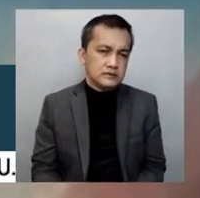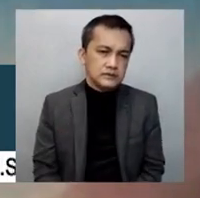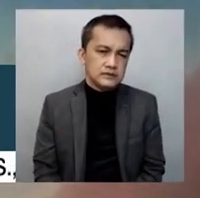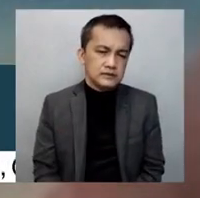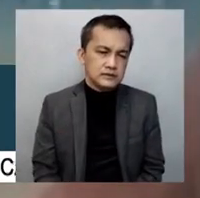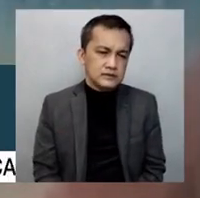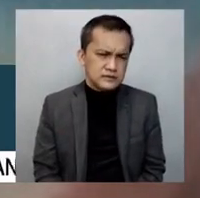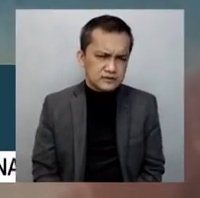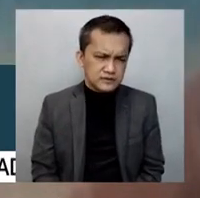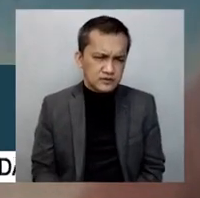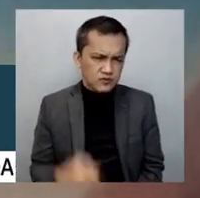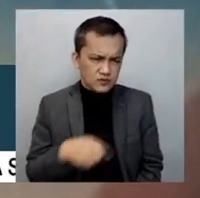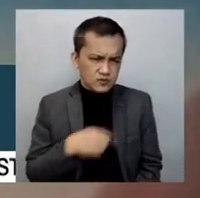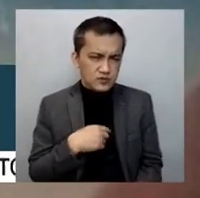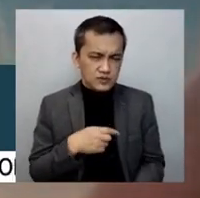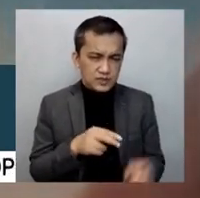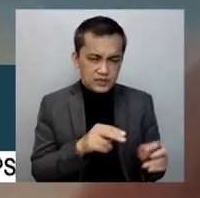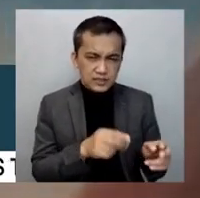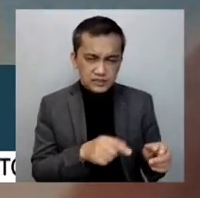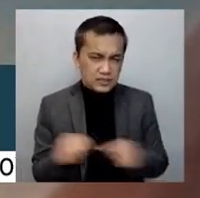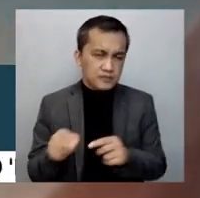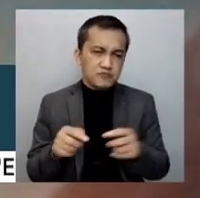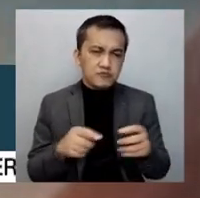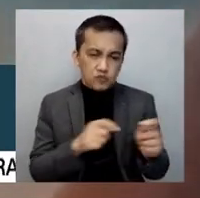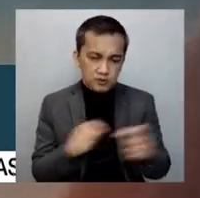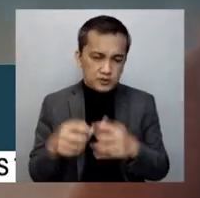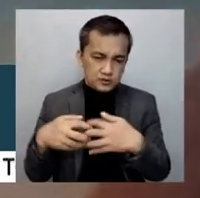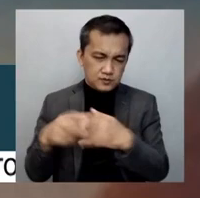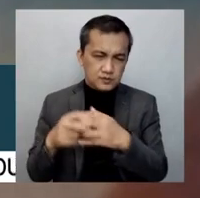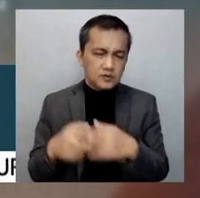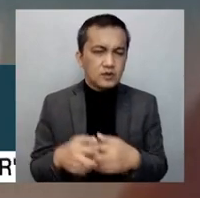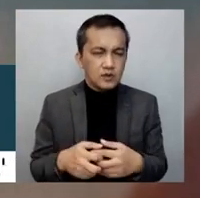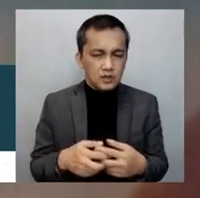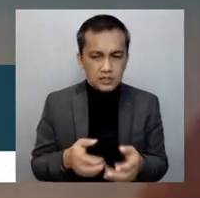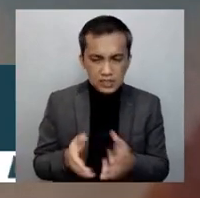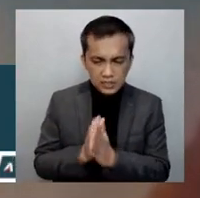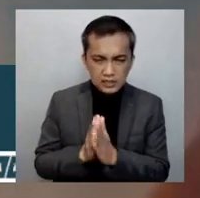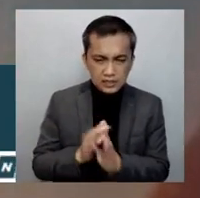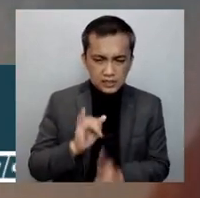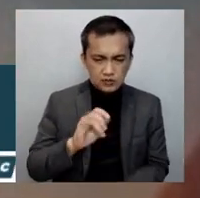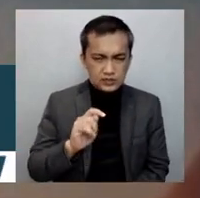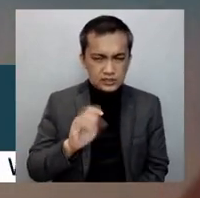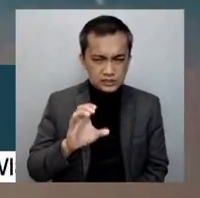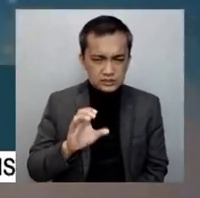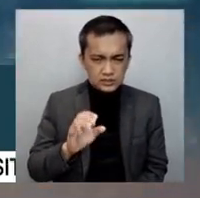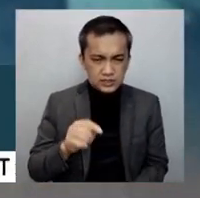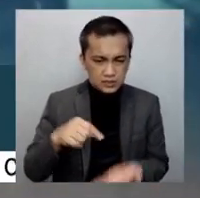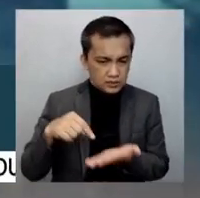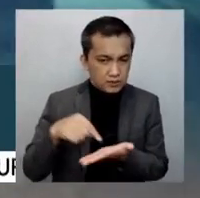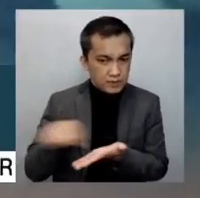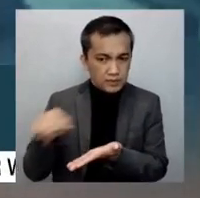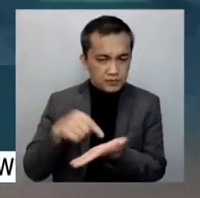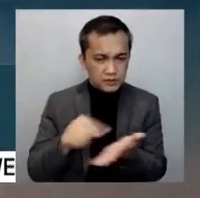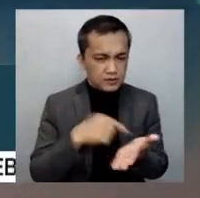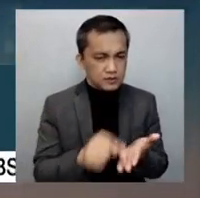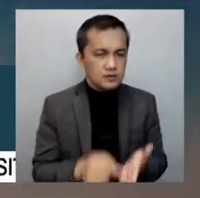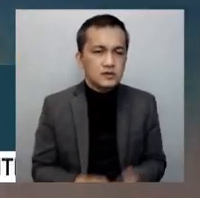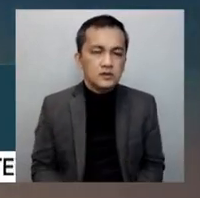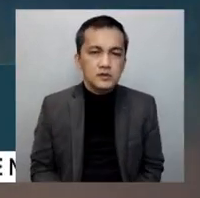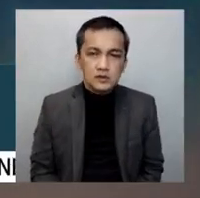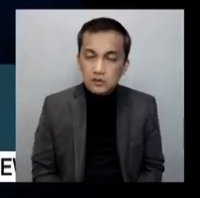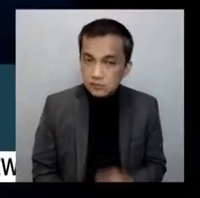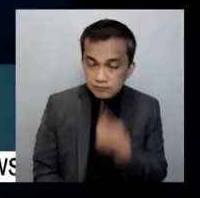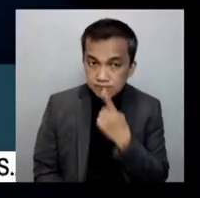We are now moving to recovery. I am asking IOPC to give the compensation. And what do you think is the